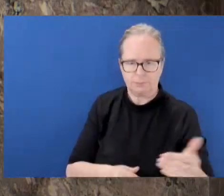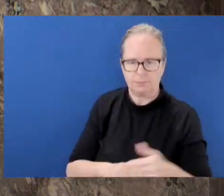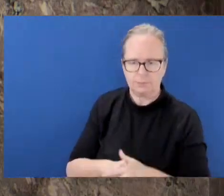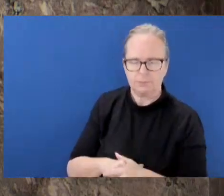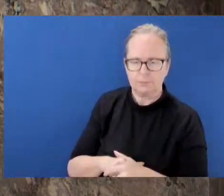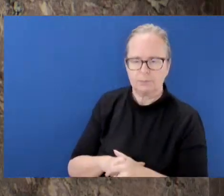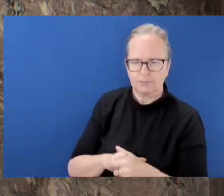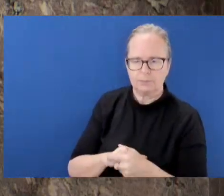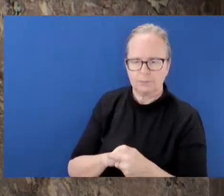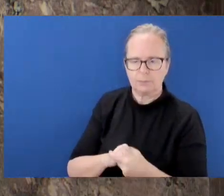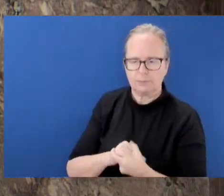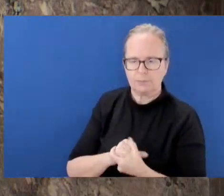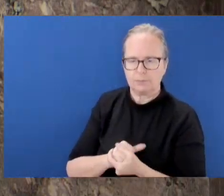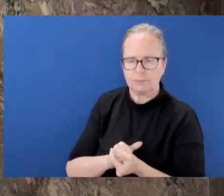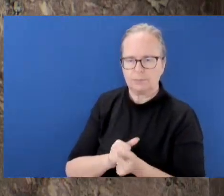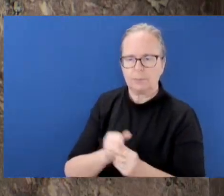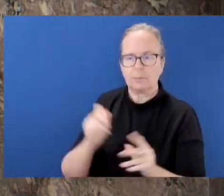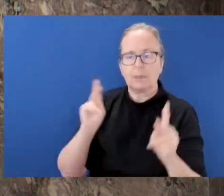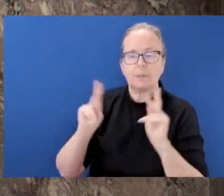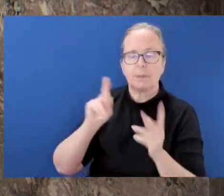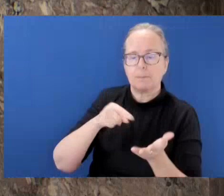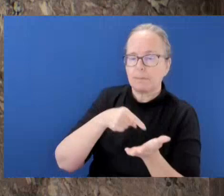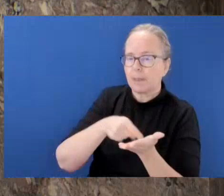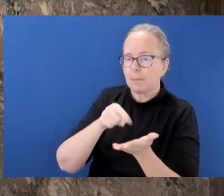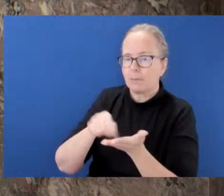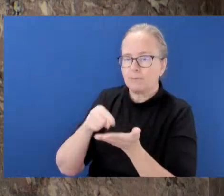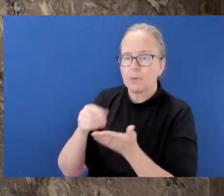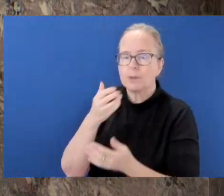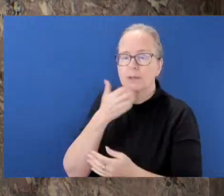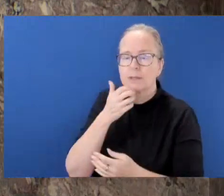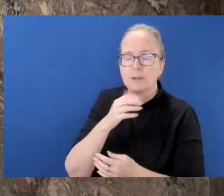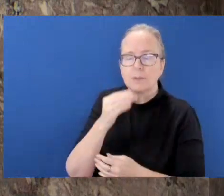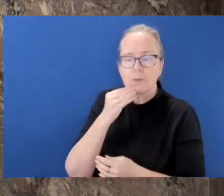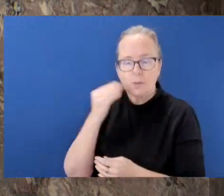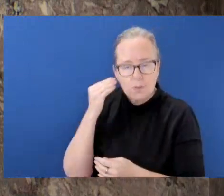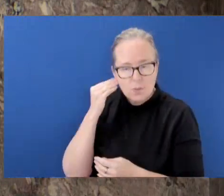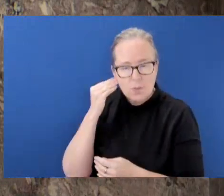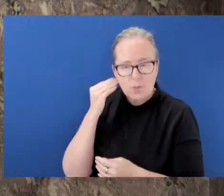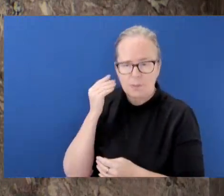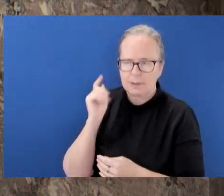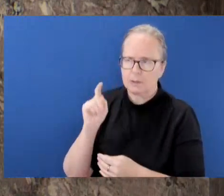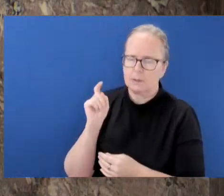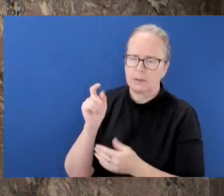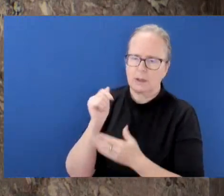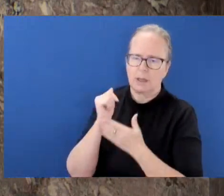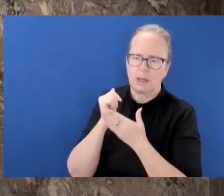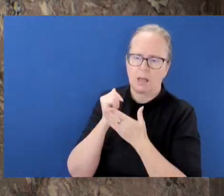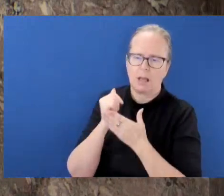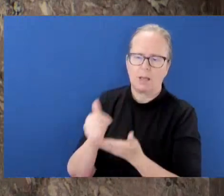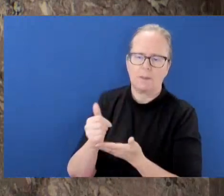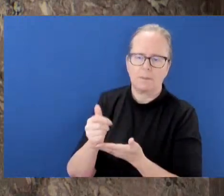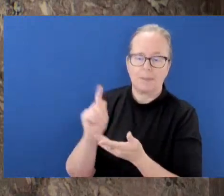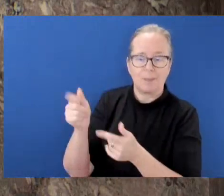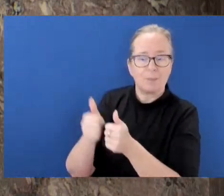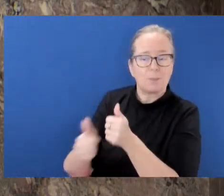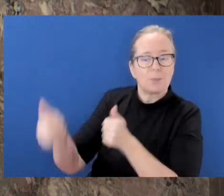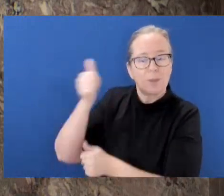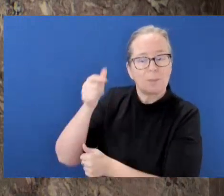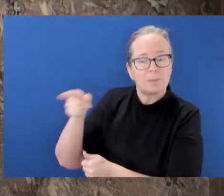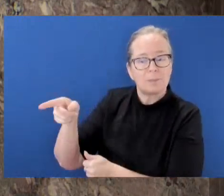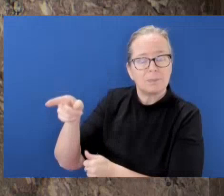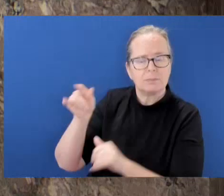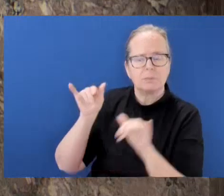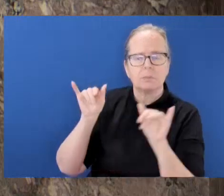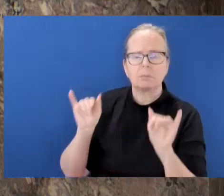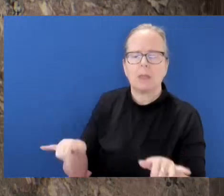Family deserves a break. Instead, the only break they get is from a Premier who continues to break his promise on affordability by increasing the